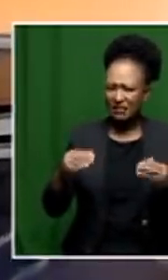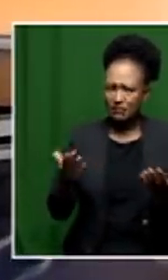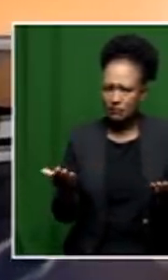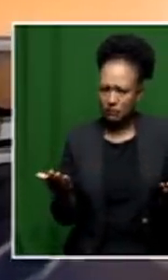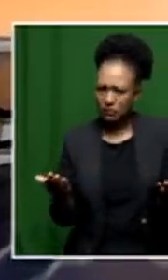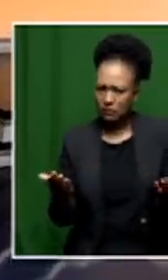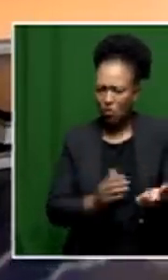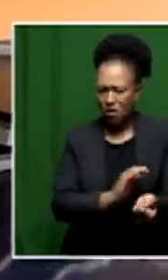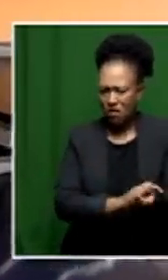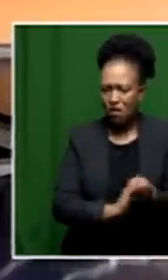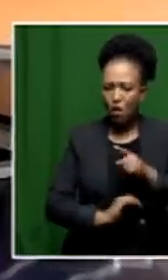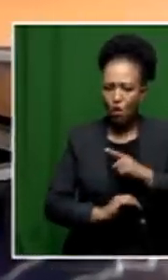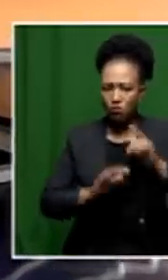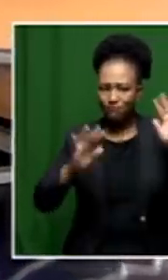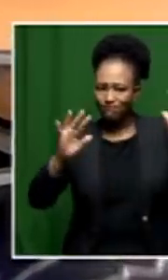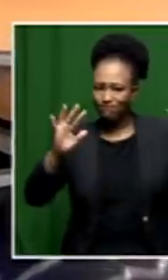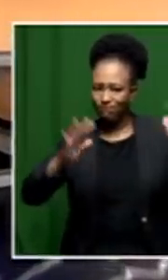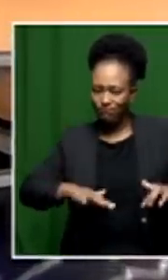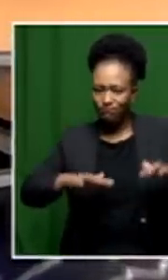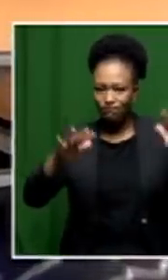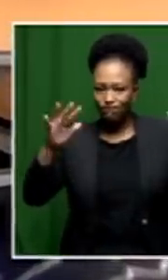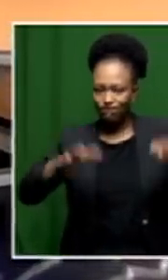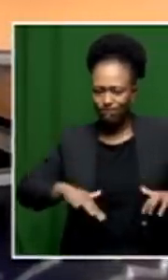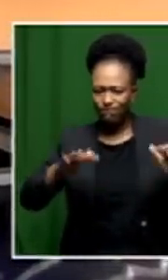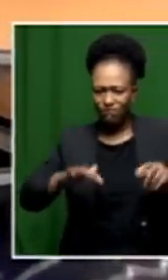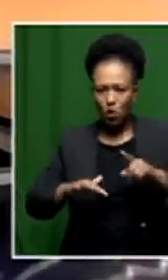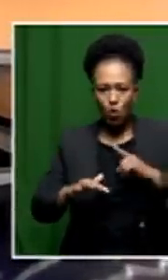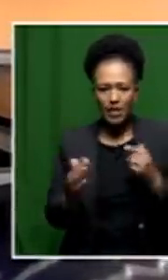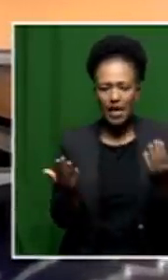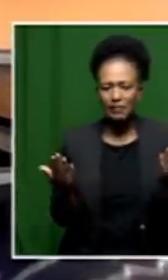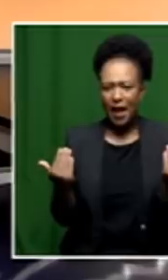given that the floods, of course, they would have been expecting